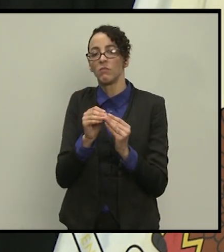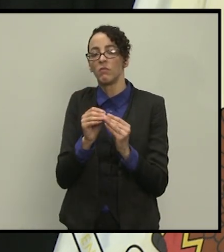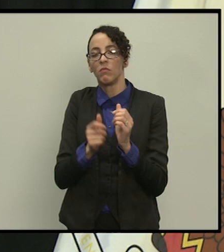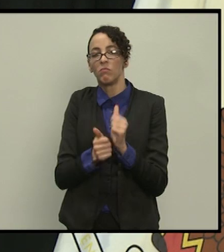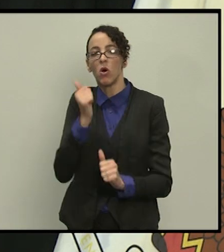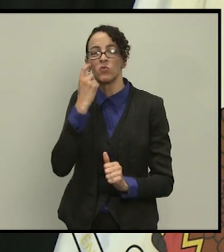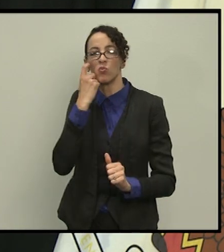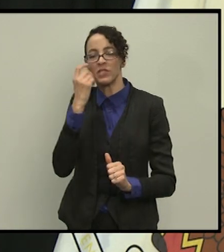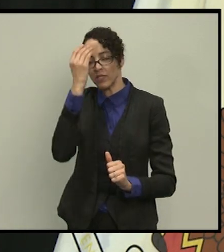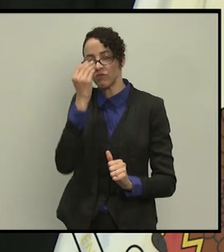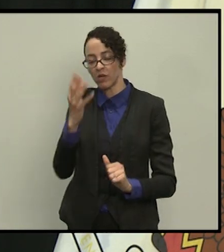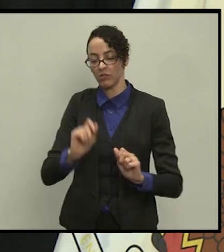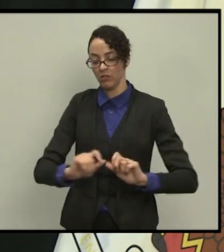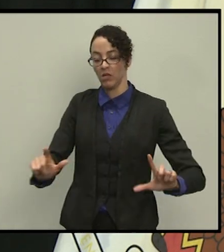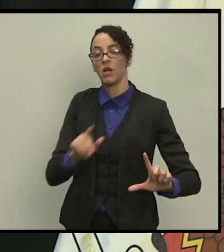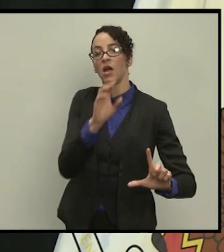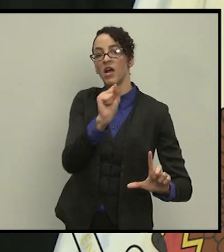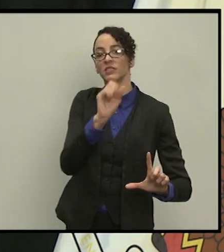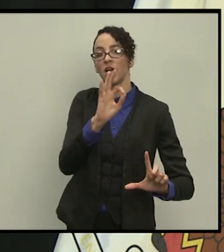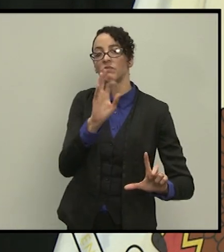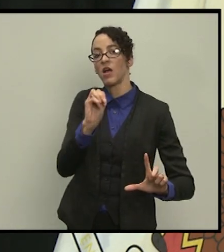at